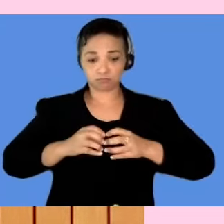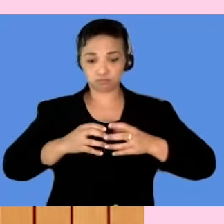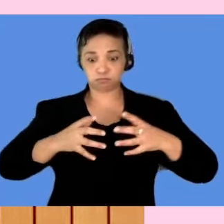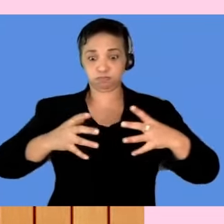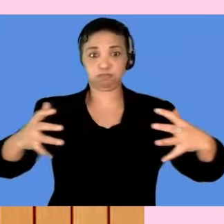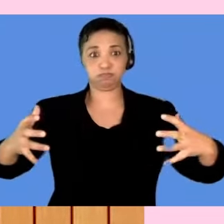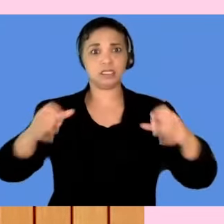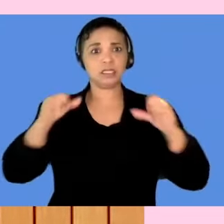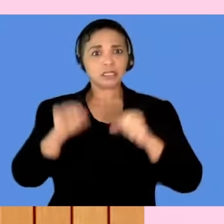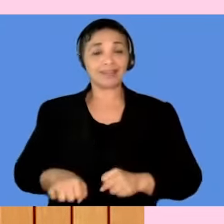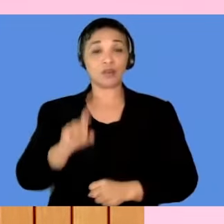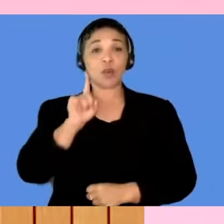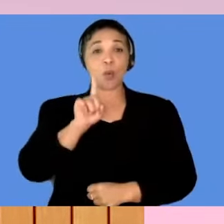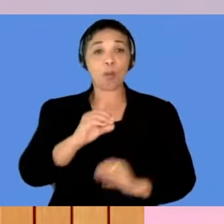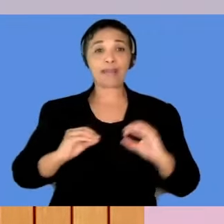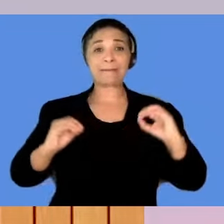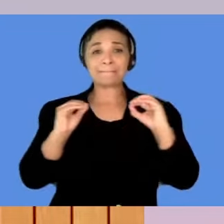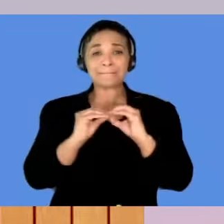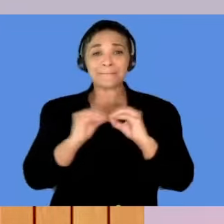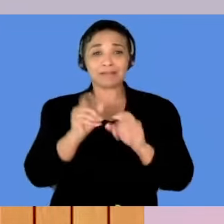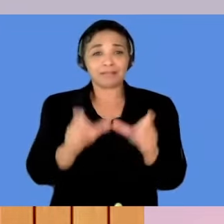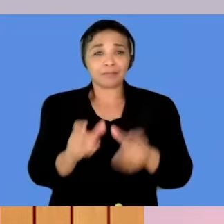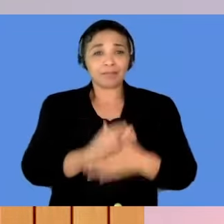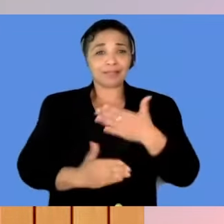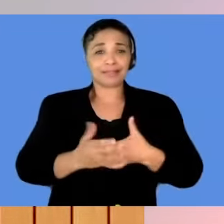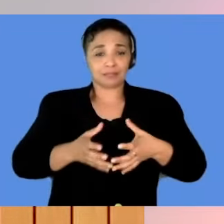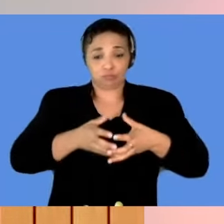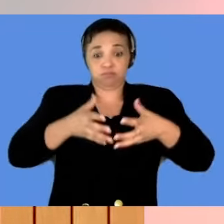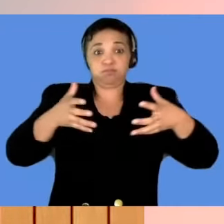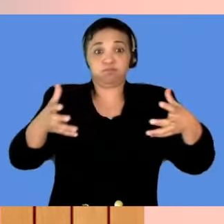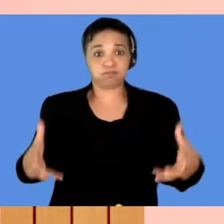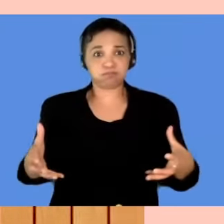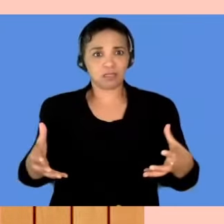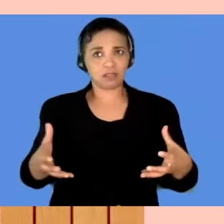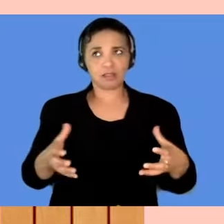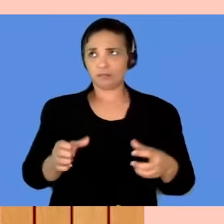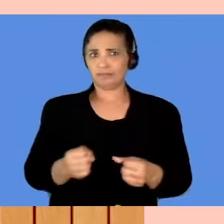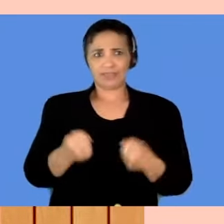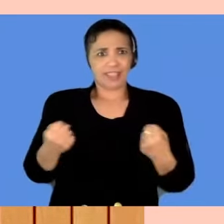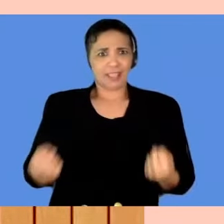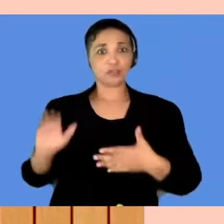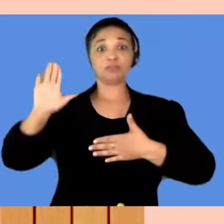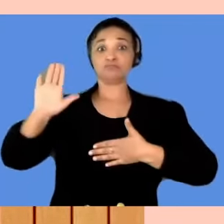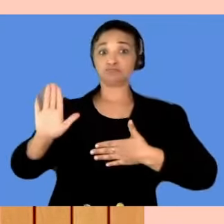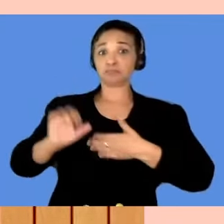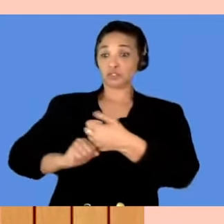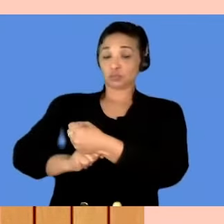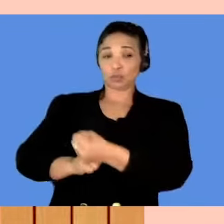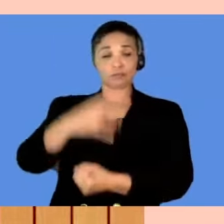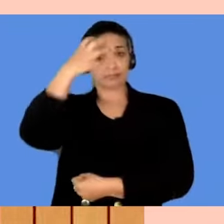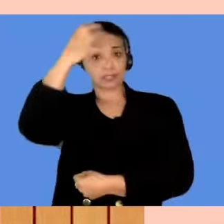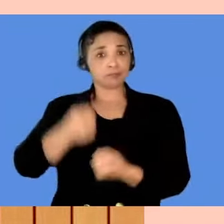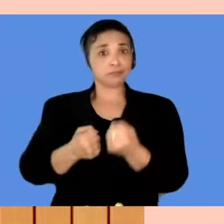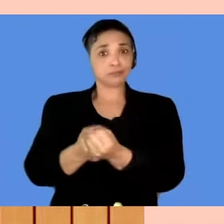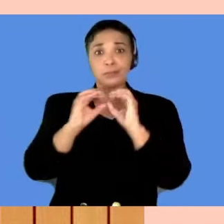whole world, 1 billion people, if you're talking about, without political will, without the governments coming ahead